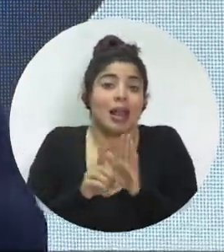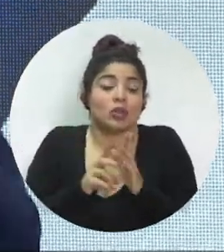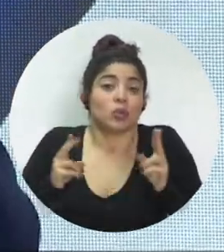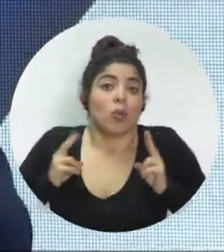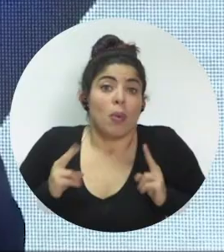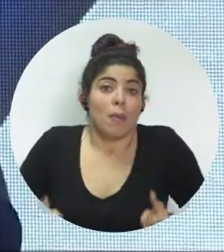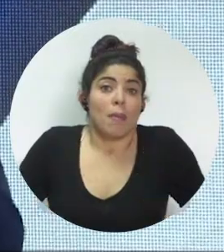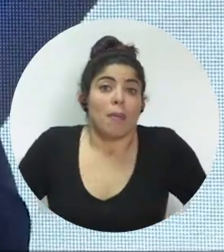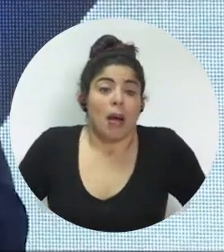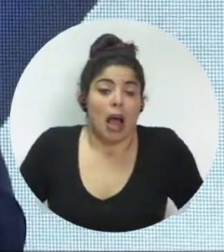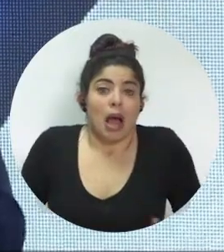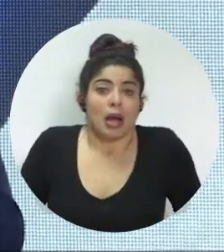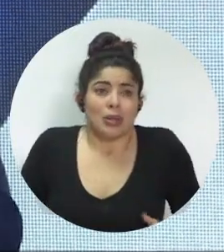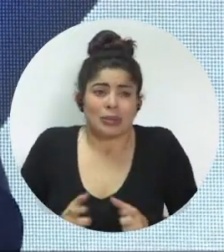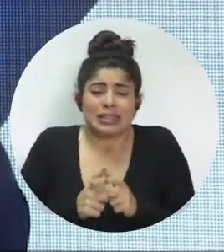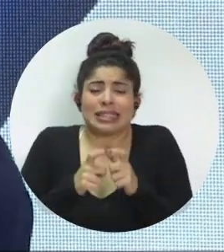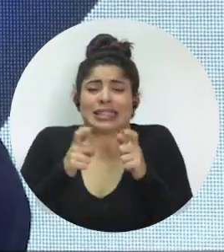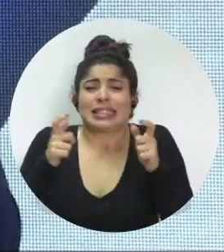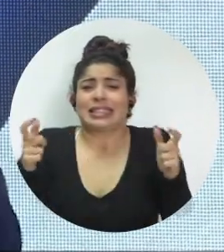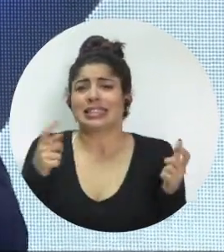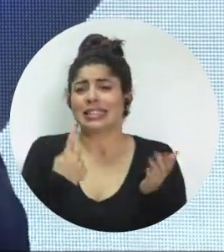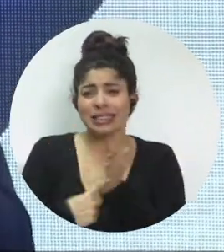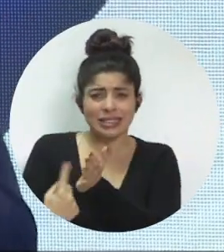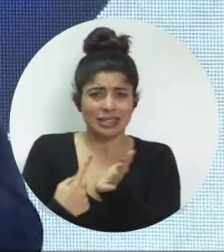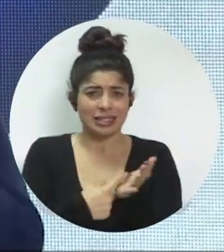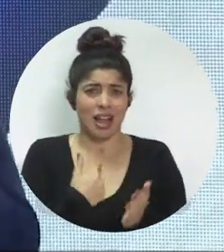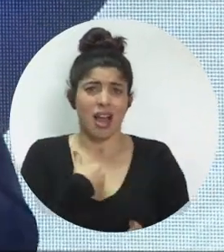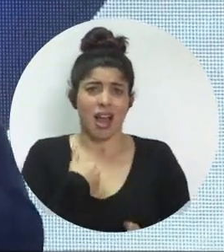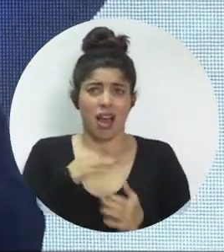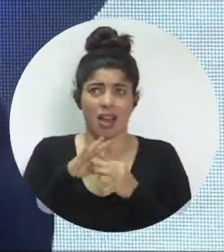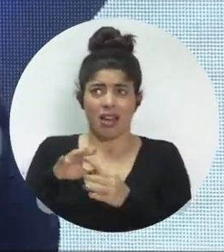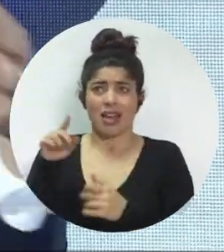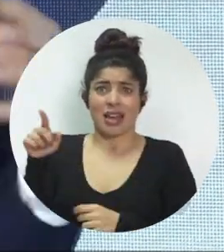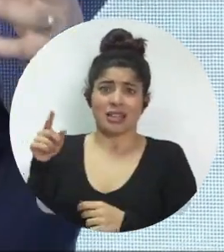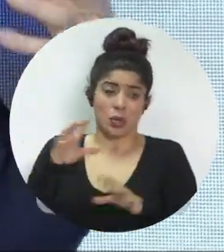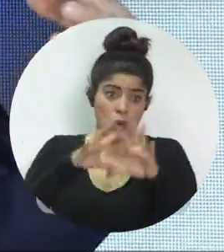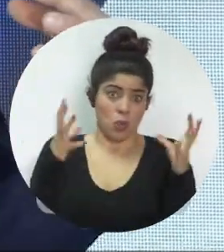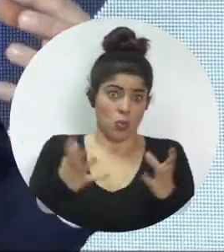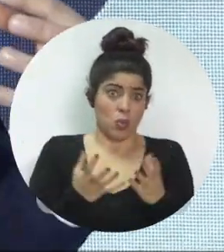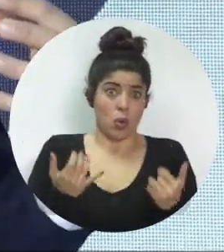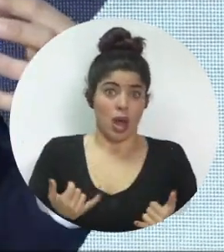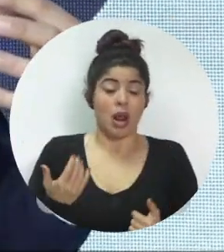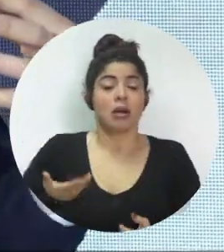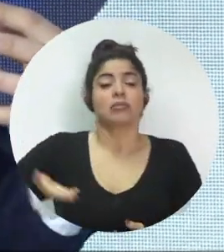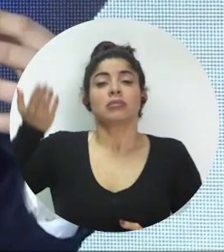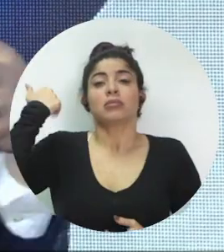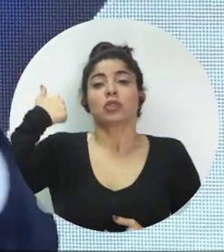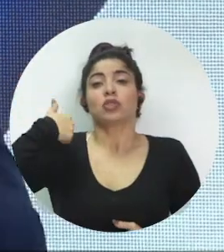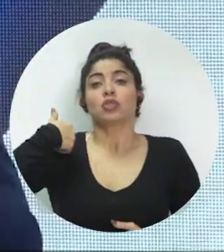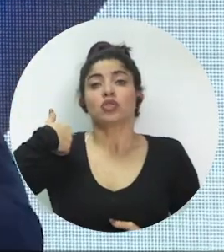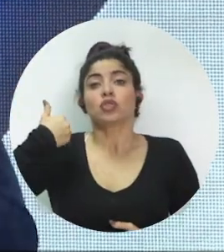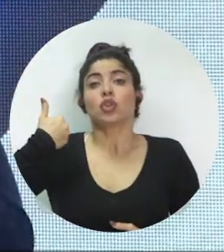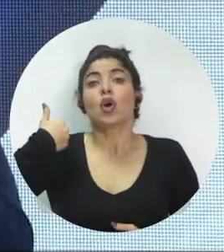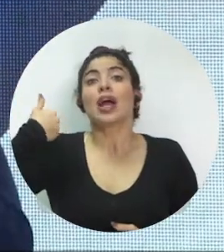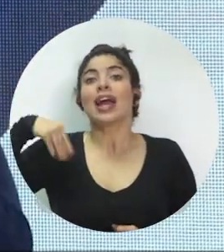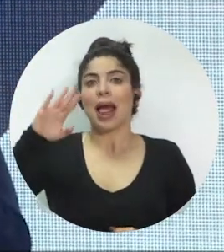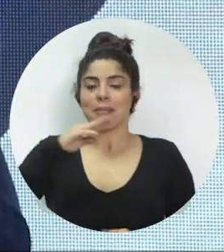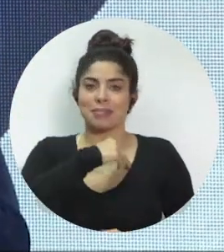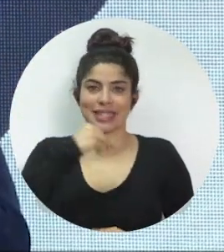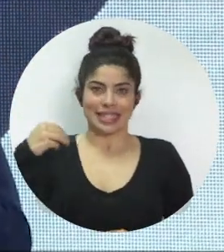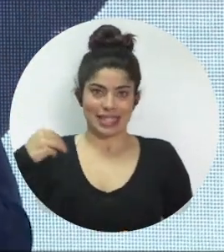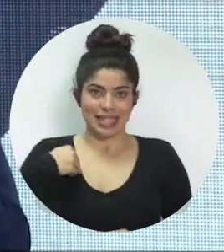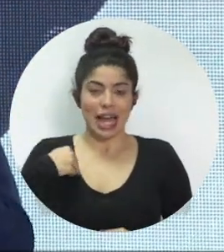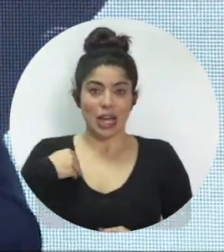gender. It's related to topics about human rights. I mean, it's a broad discussion we're having